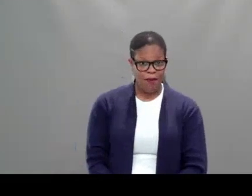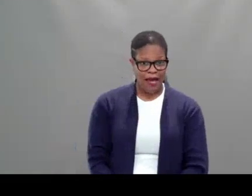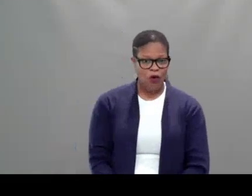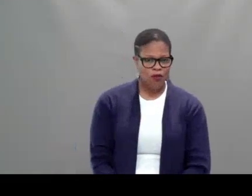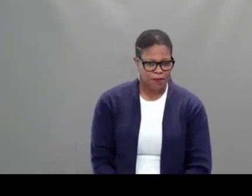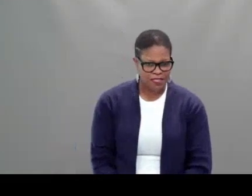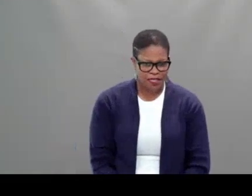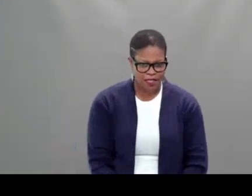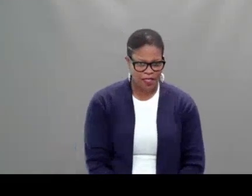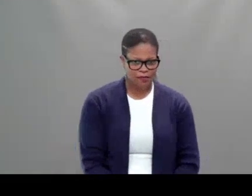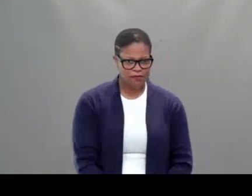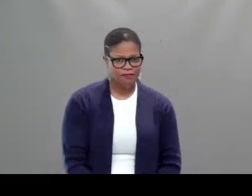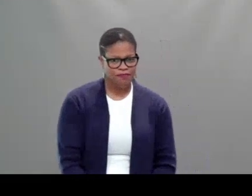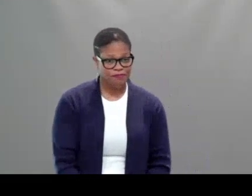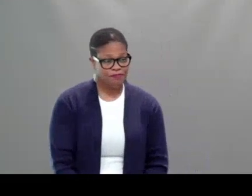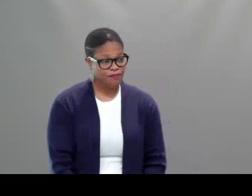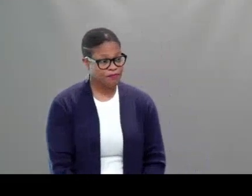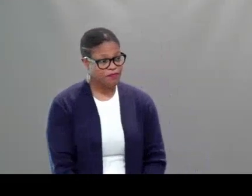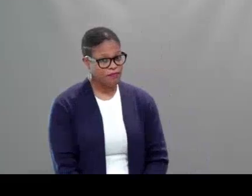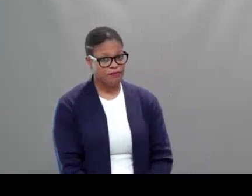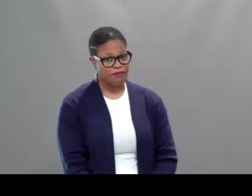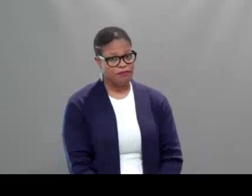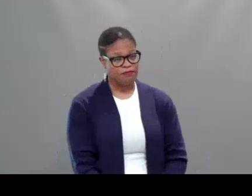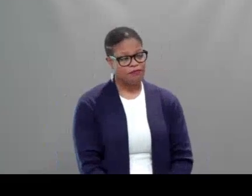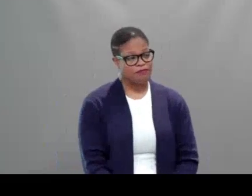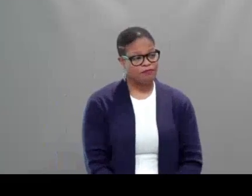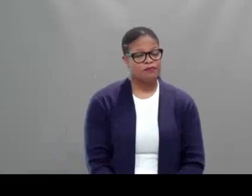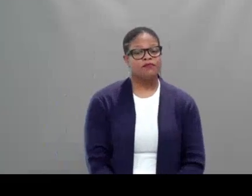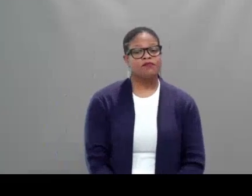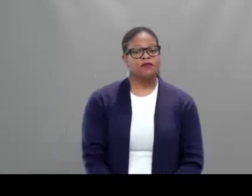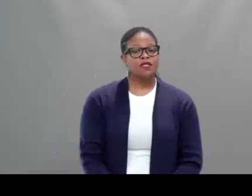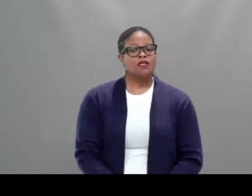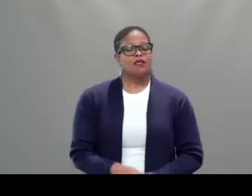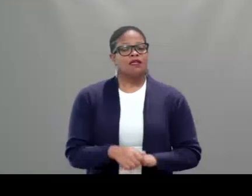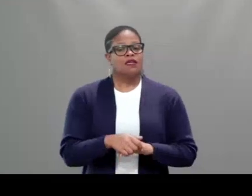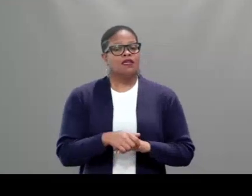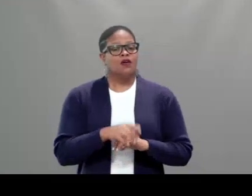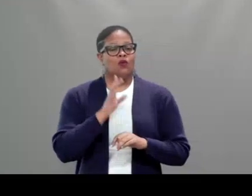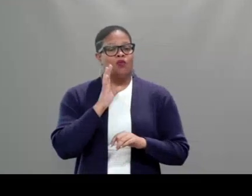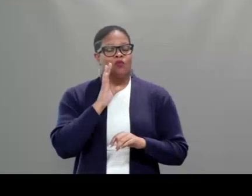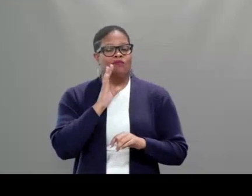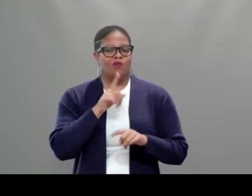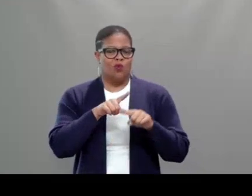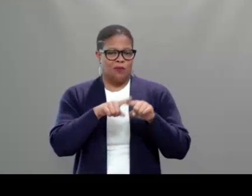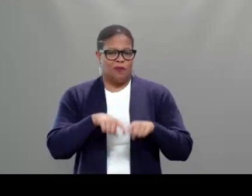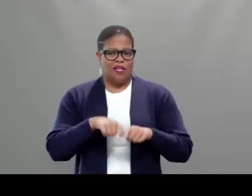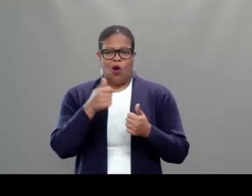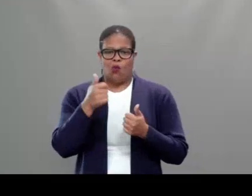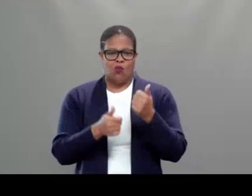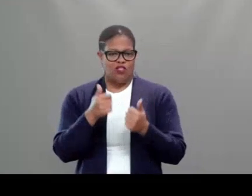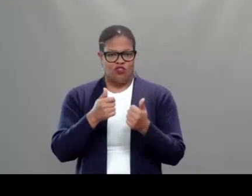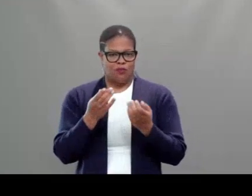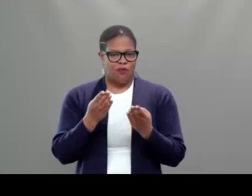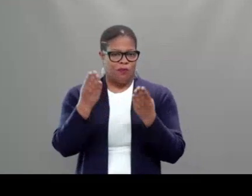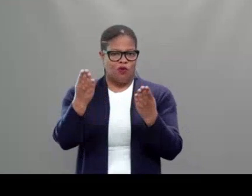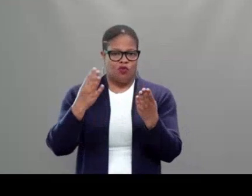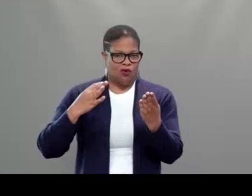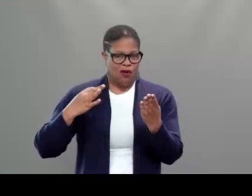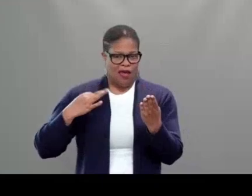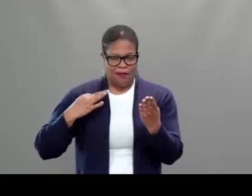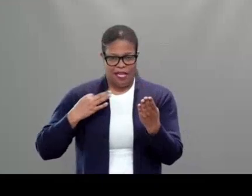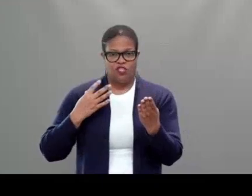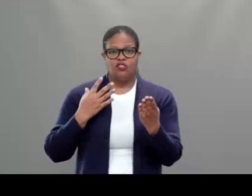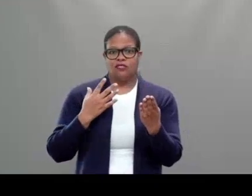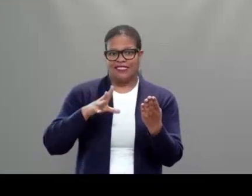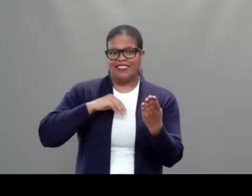also, how will they be studying it? it will depend on exactly which proposal application is